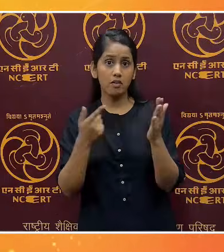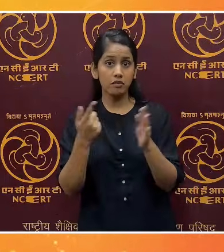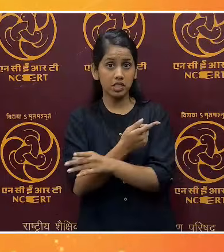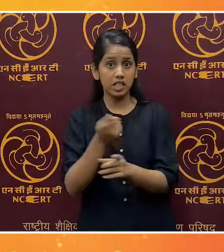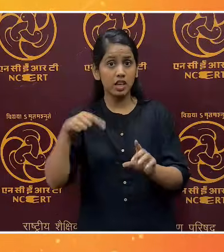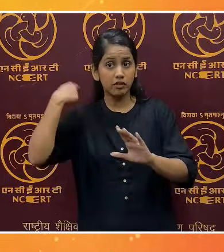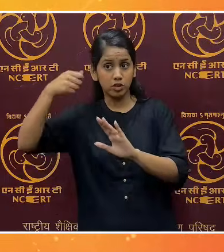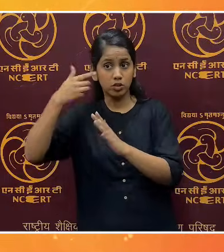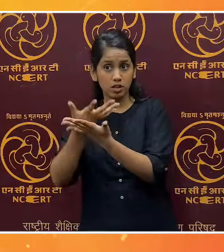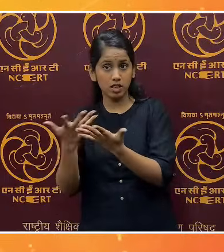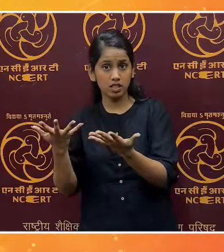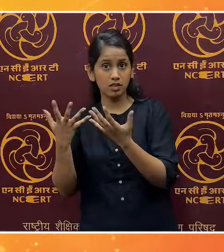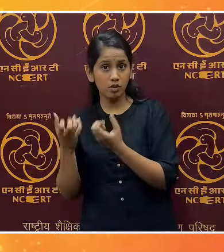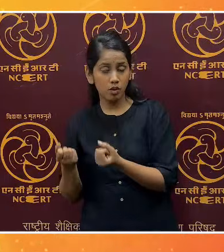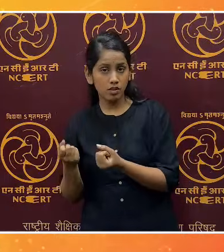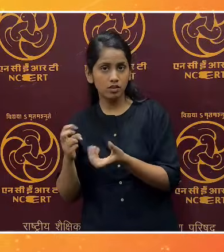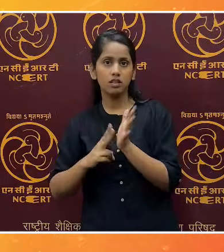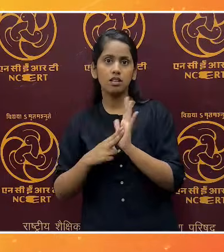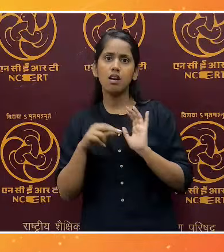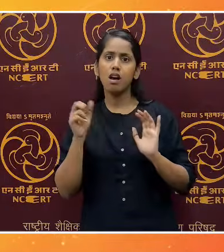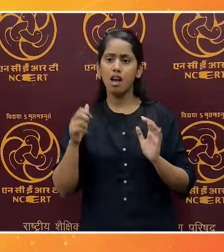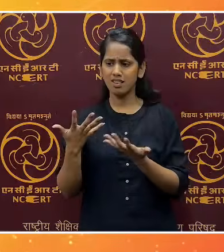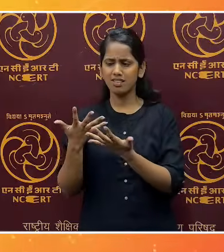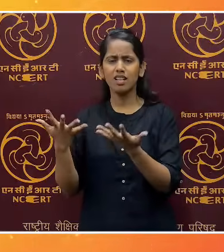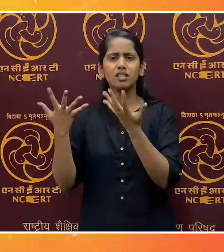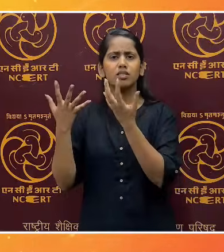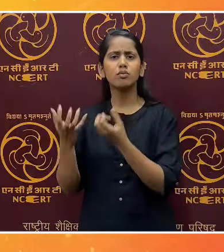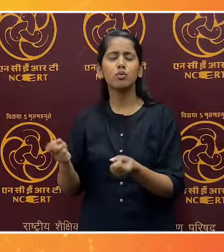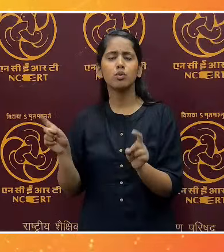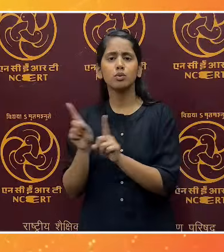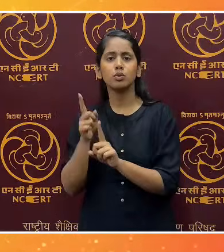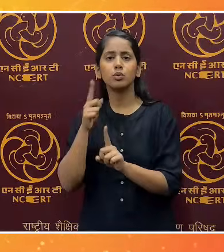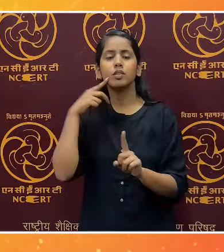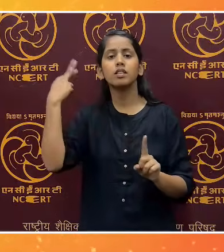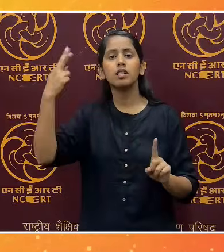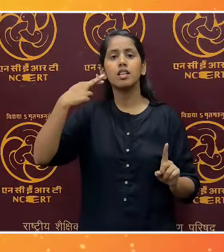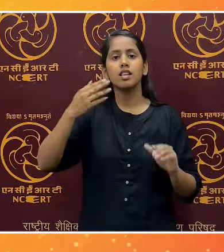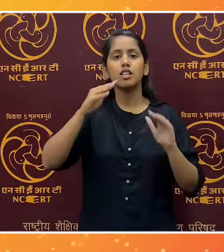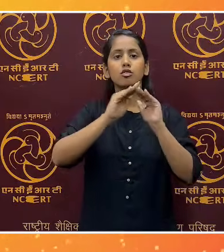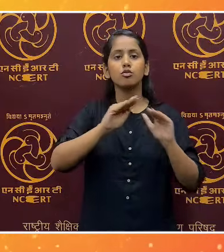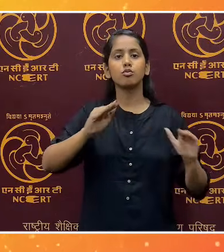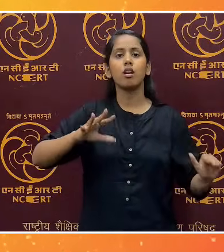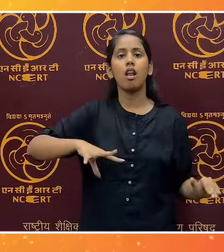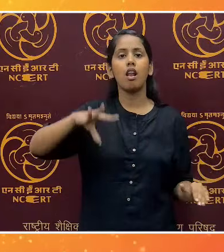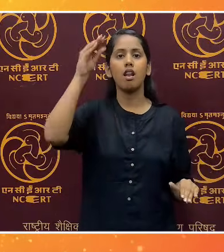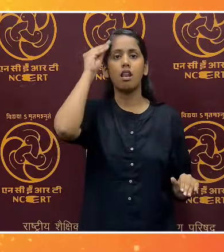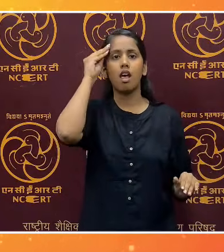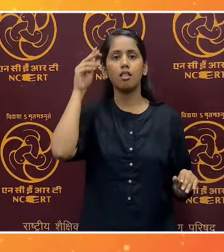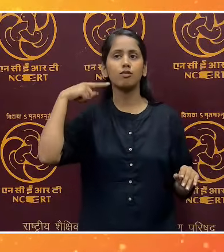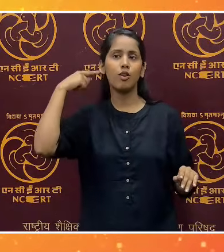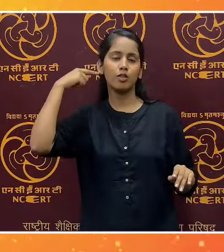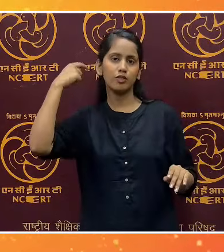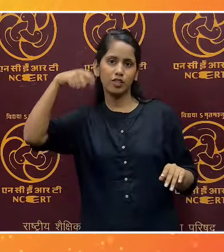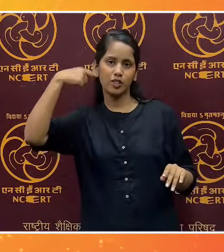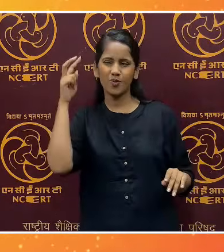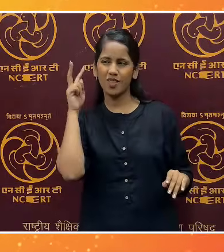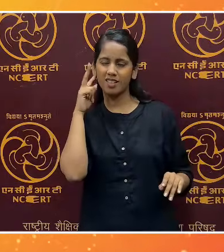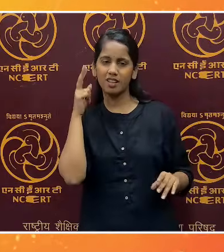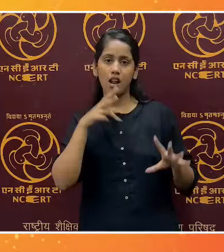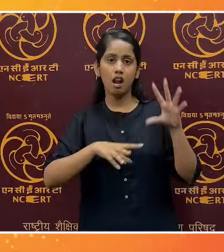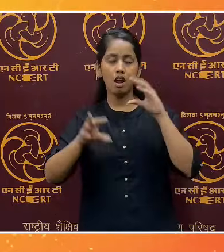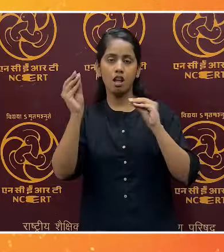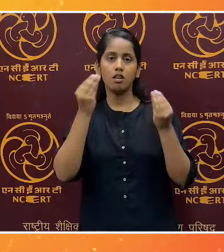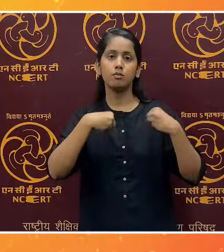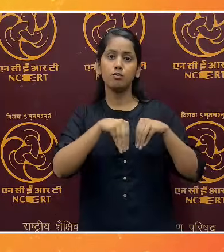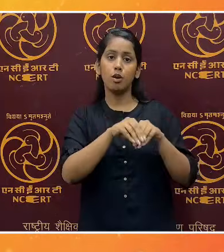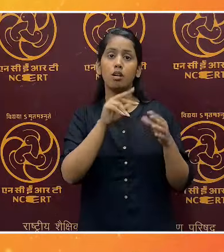video resources. Yes, and why we need these resources? The first reason is because students learn better with audio video medium. Okay, so it makes